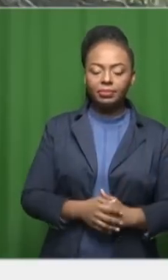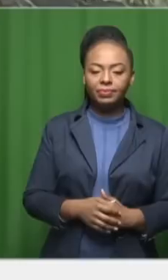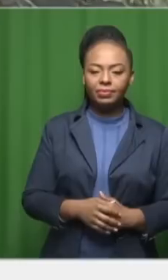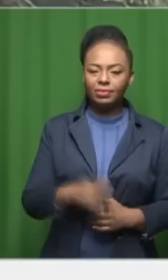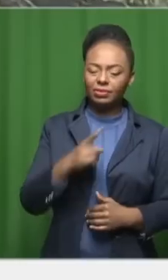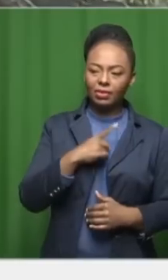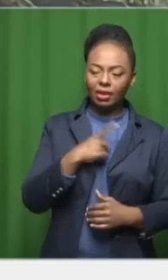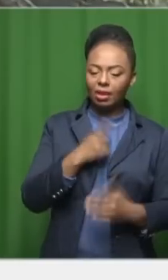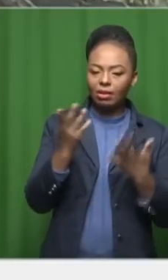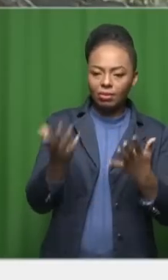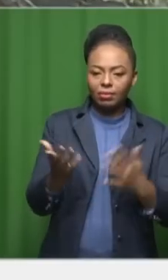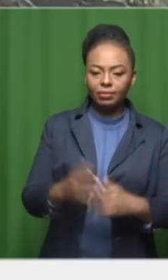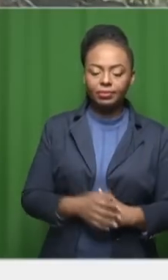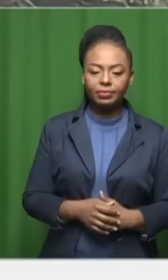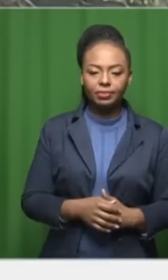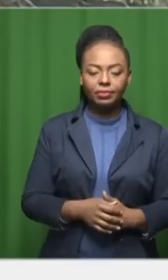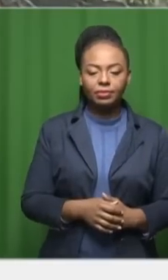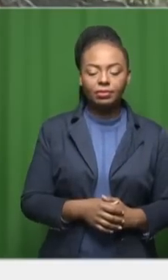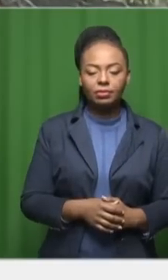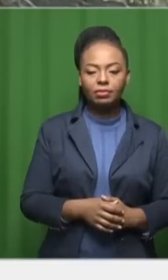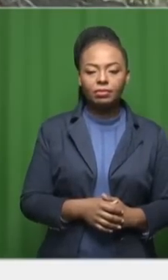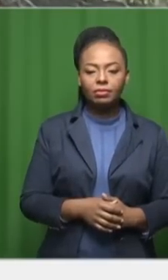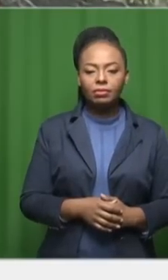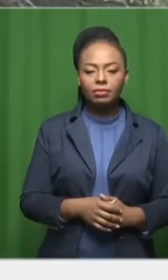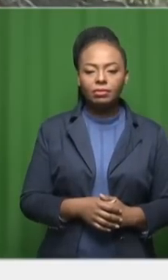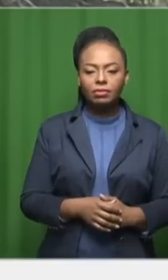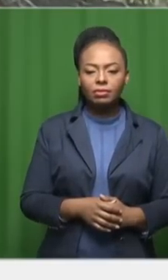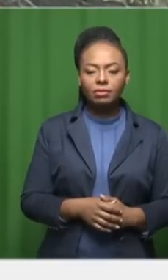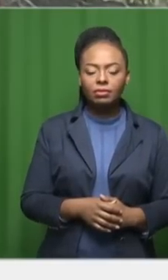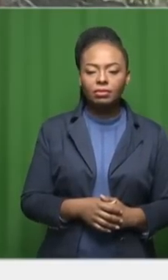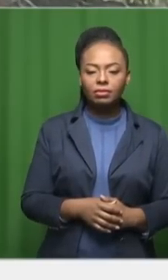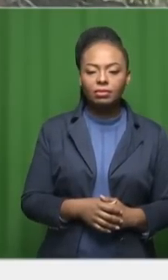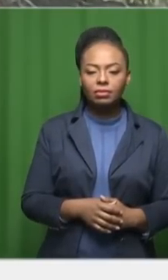So I don't think this is a new phenomenon, right? Since